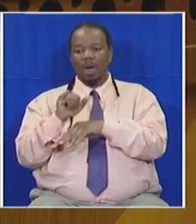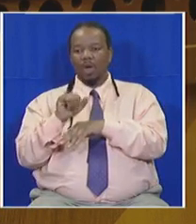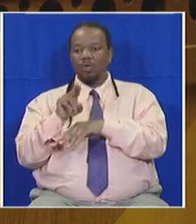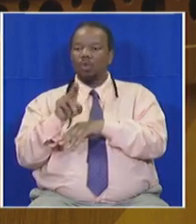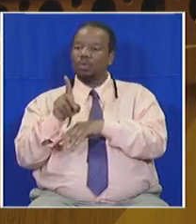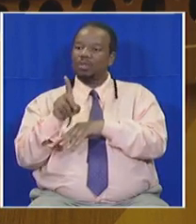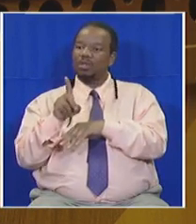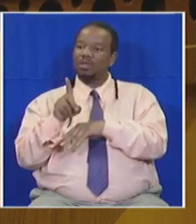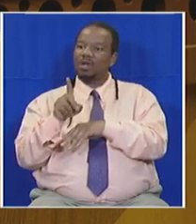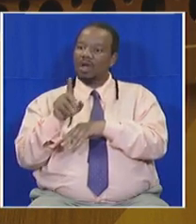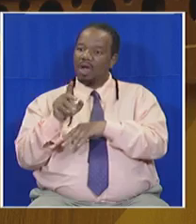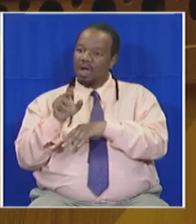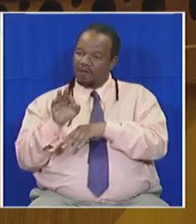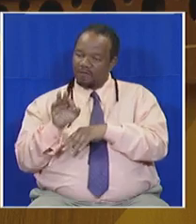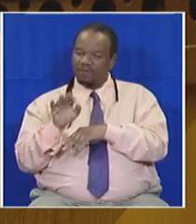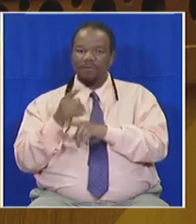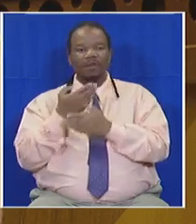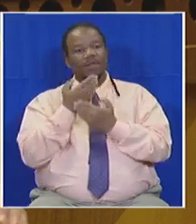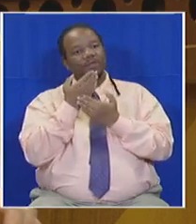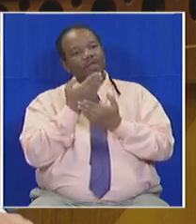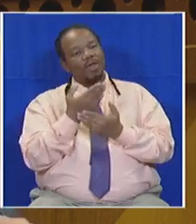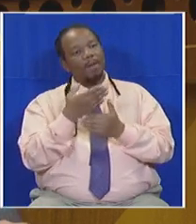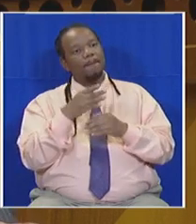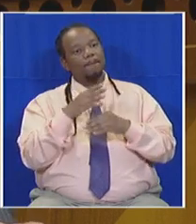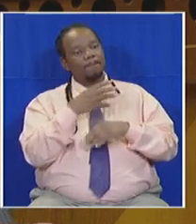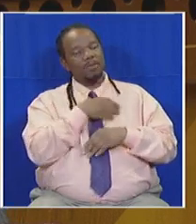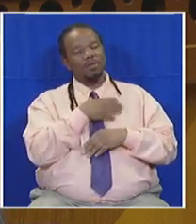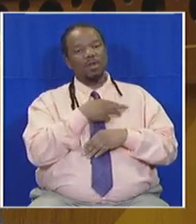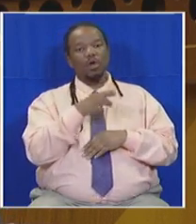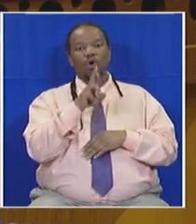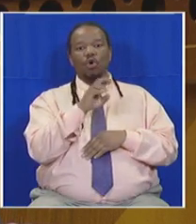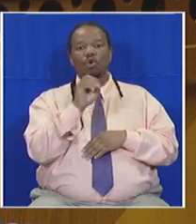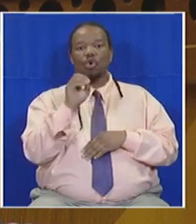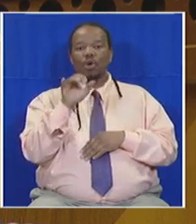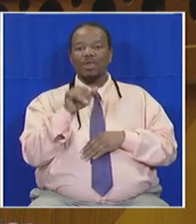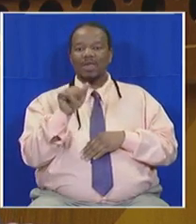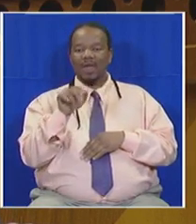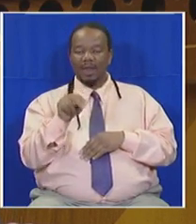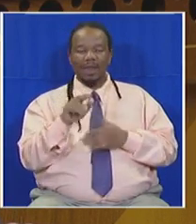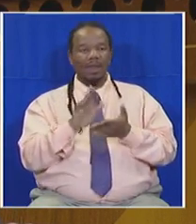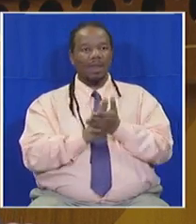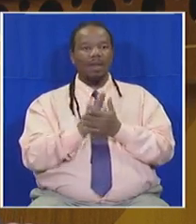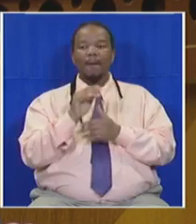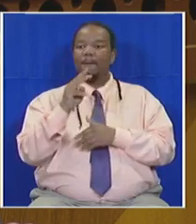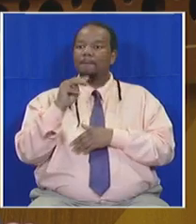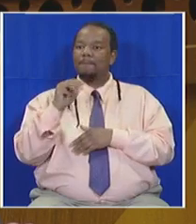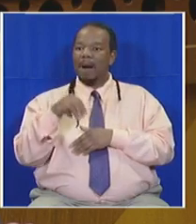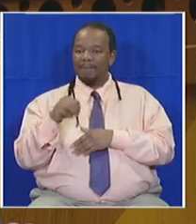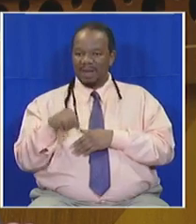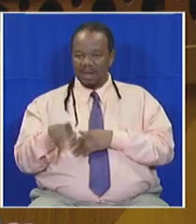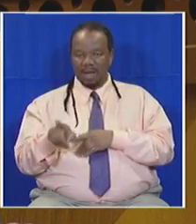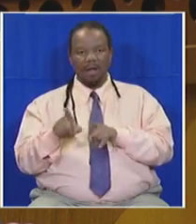conclusion, my thanks to Minister van Rooyen and Deputy Minister Bapela for their collegiality and comradeship, and to the